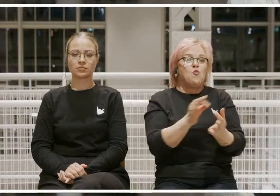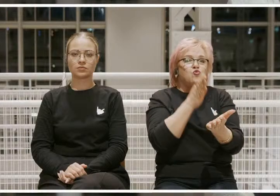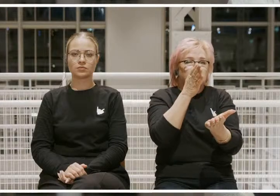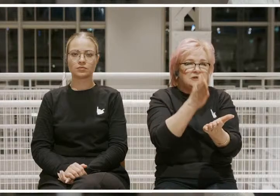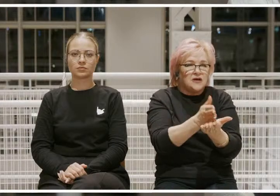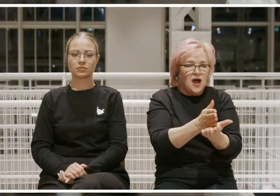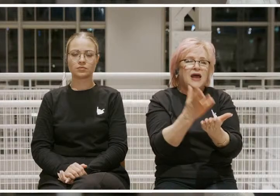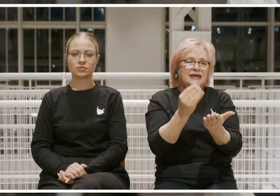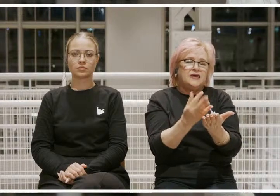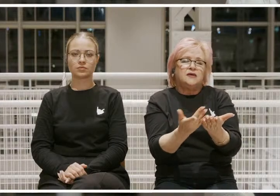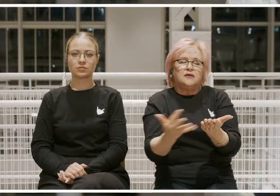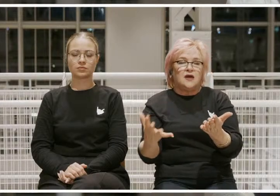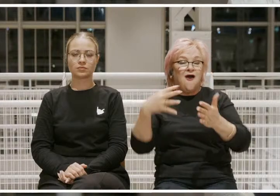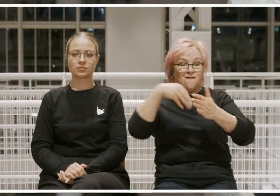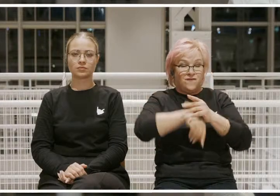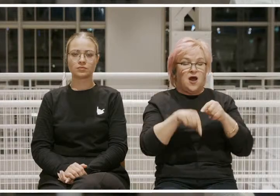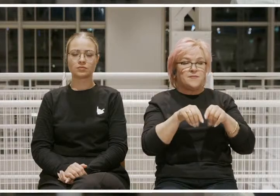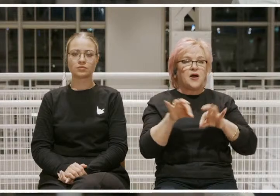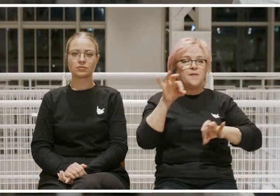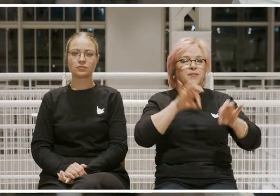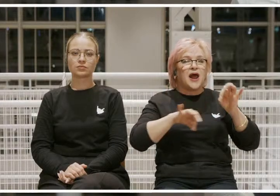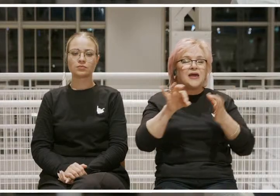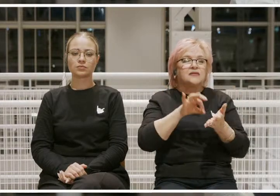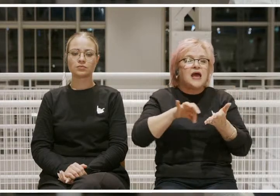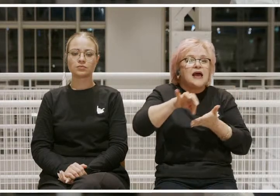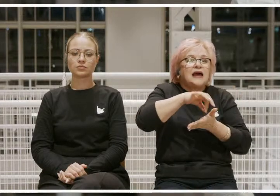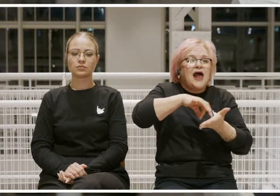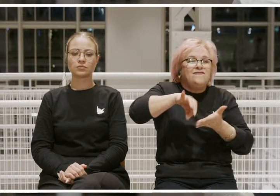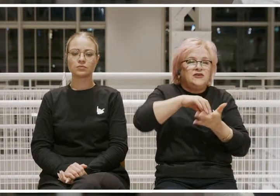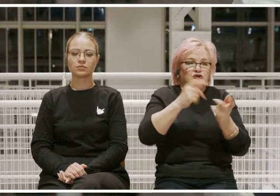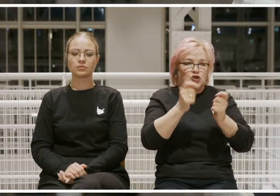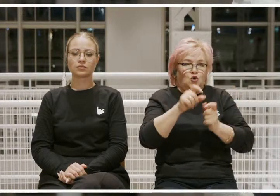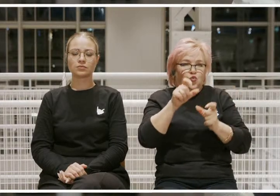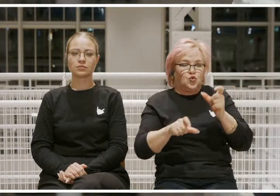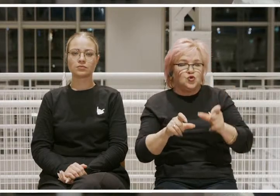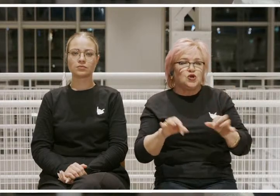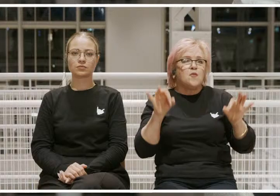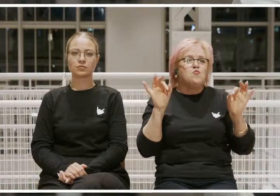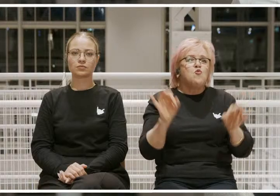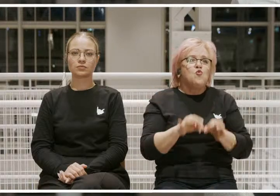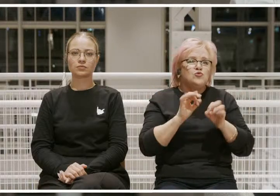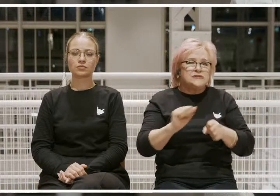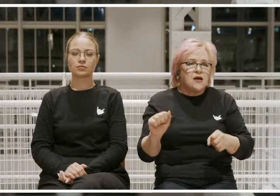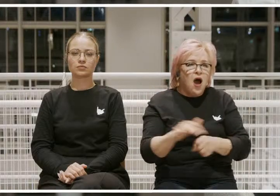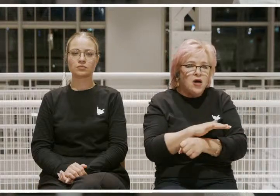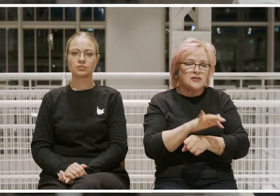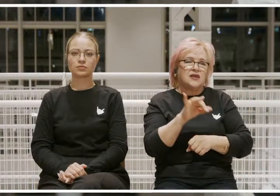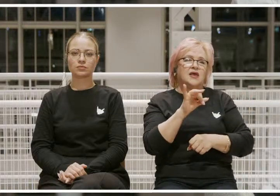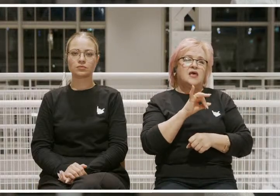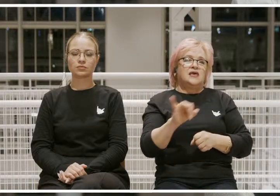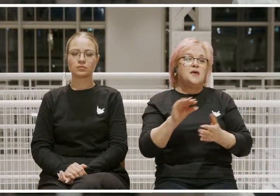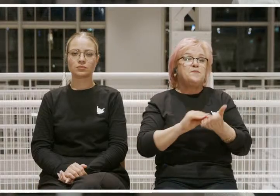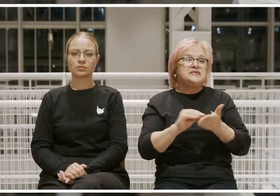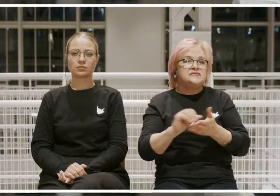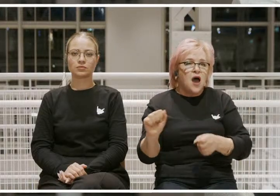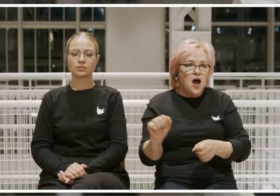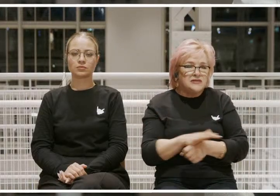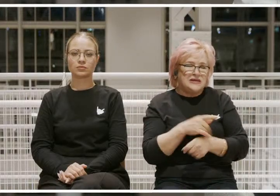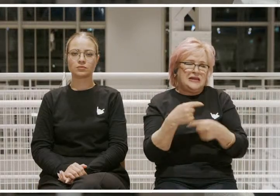artists, to realize a possible context for Danarto's legacy. They had an installation in